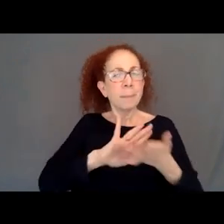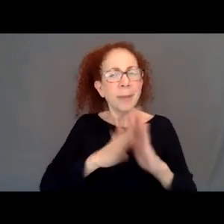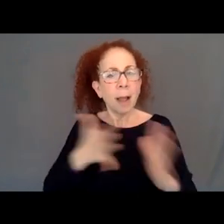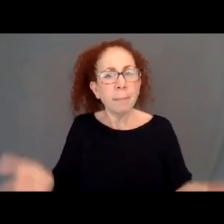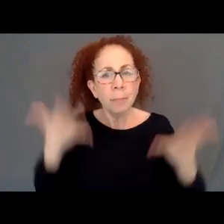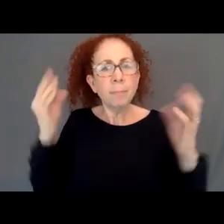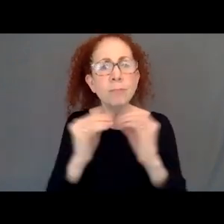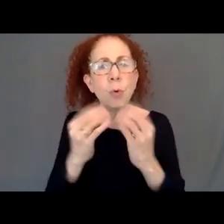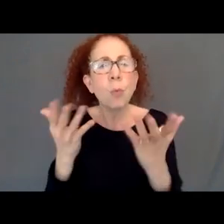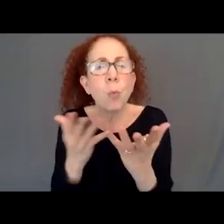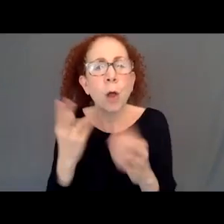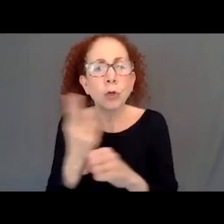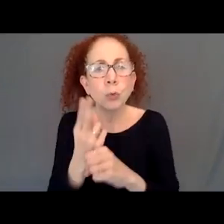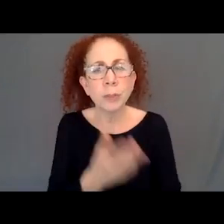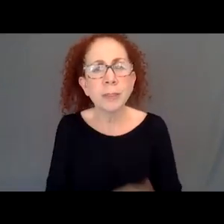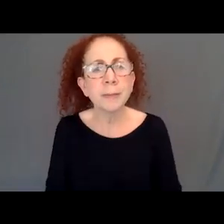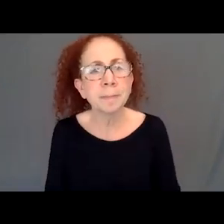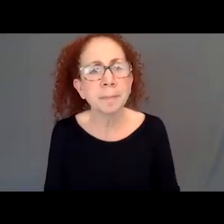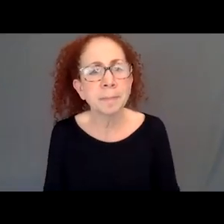leave.